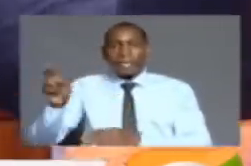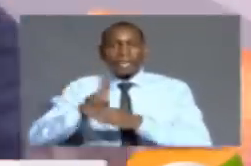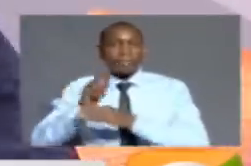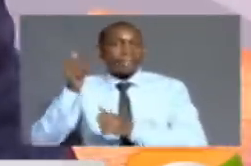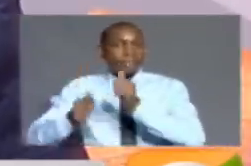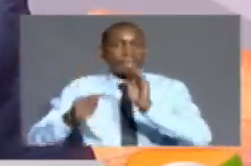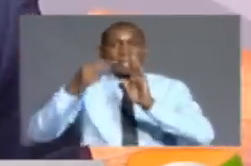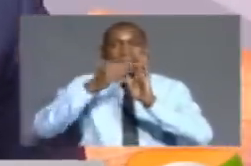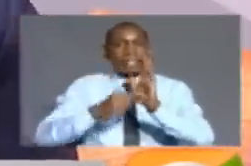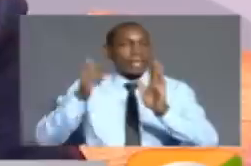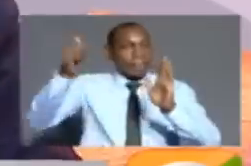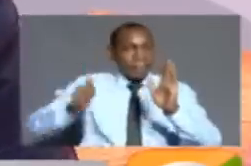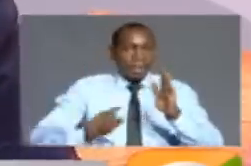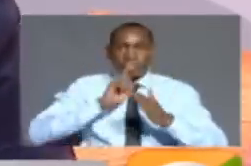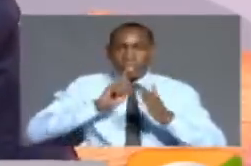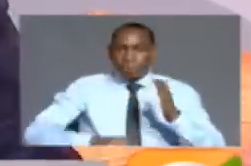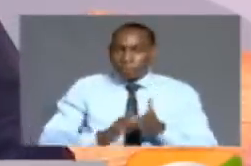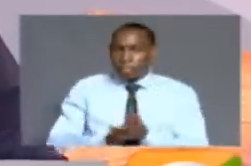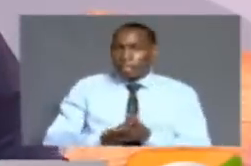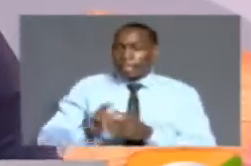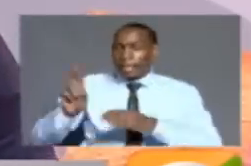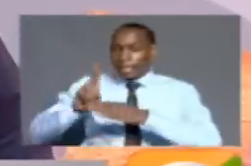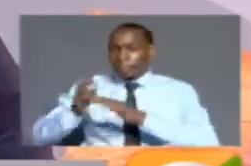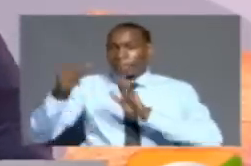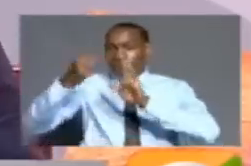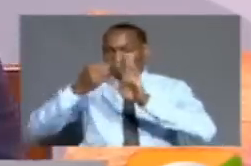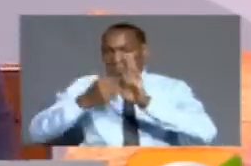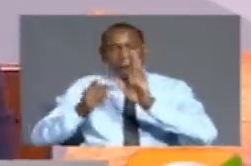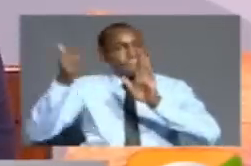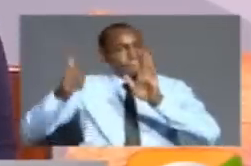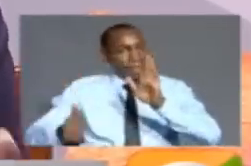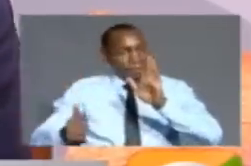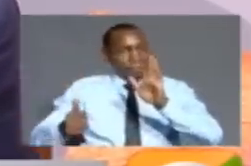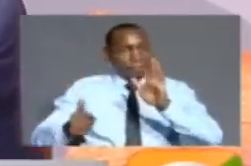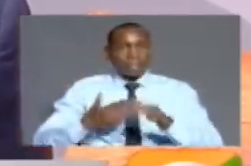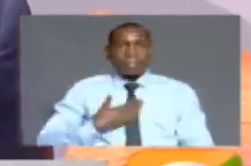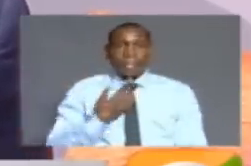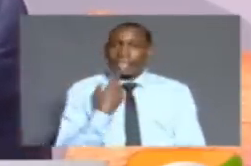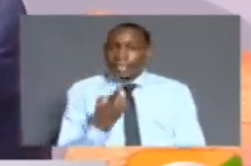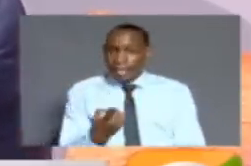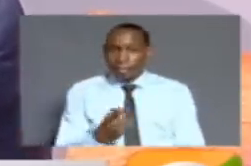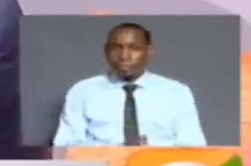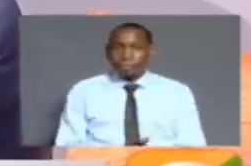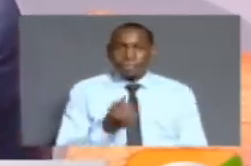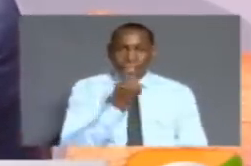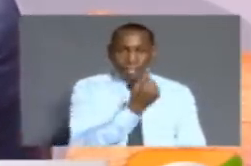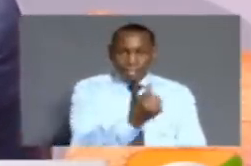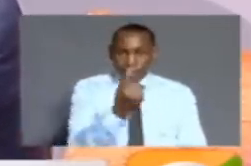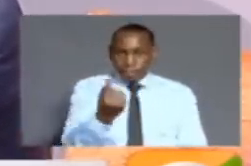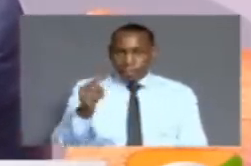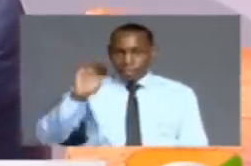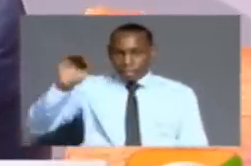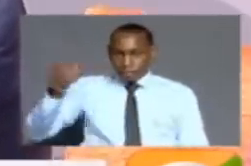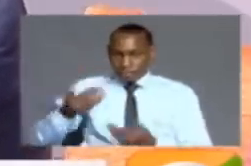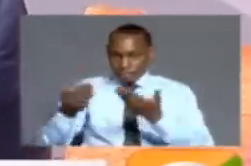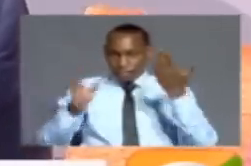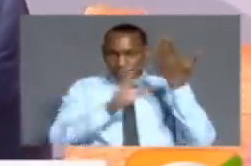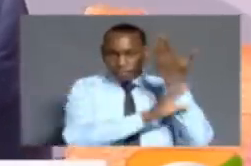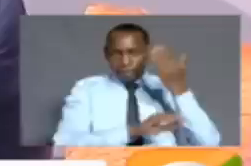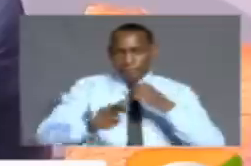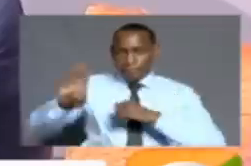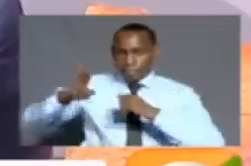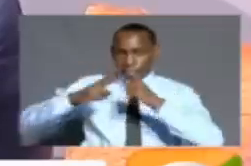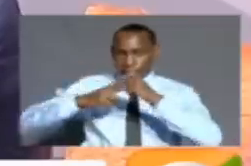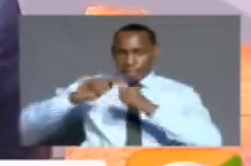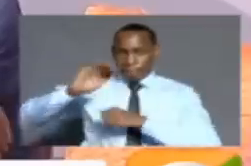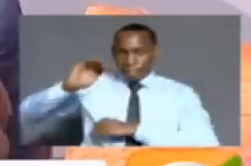not listed them out and say, this is the expense. This is the expense. So let me tell you, every county in this country, the 47